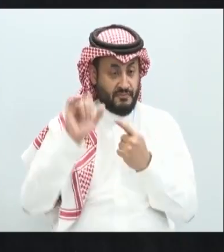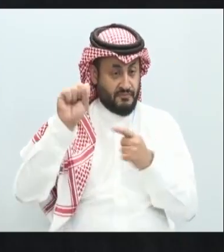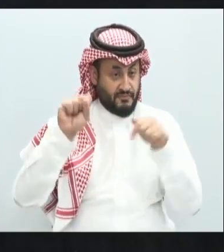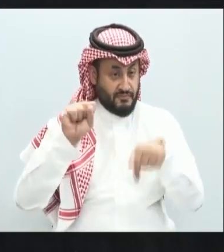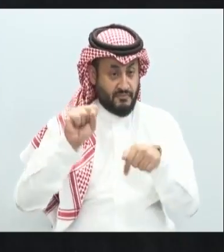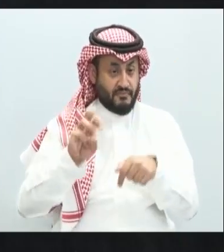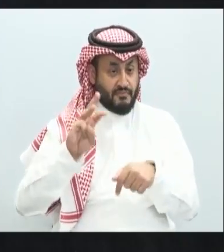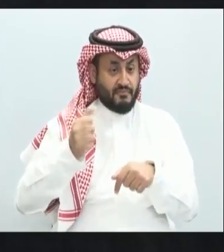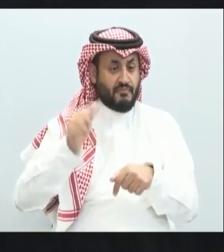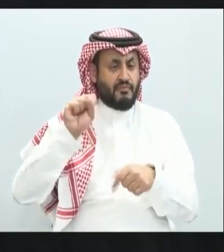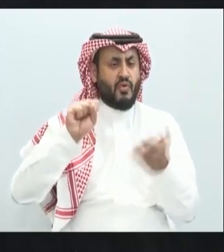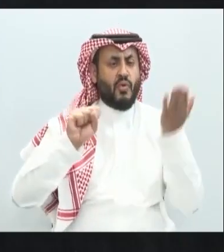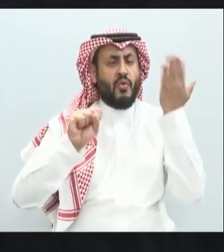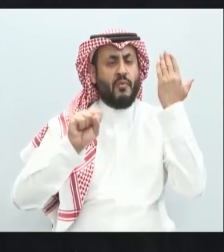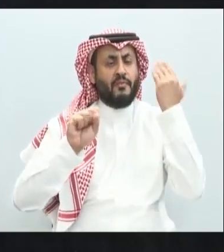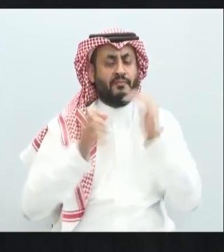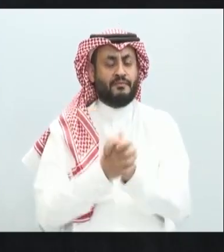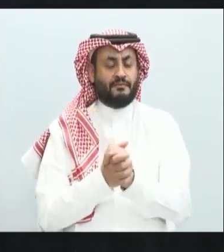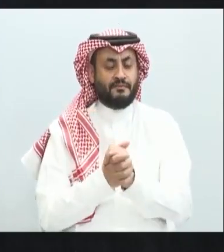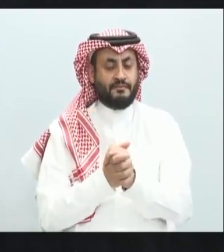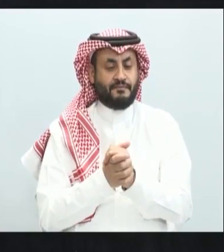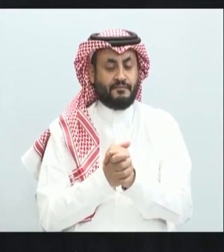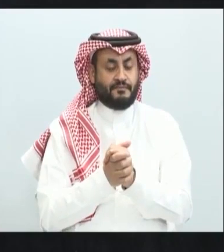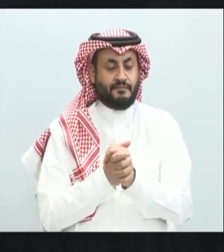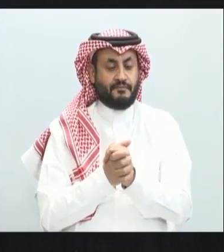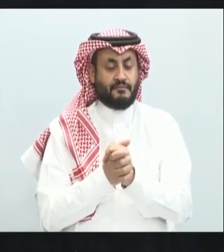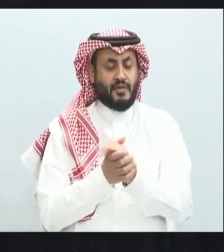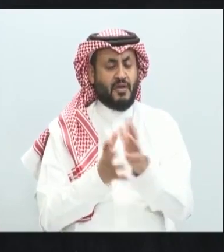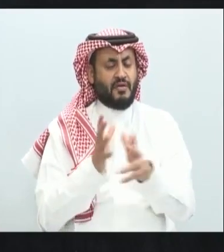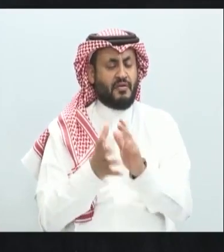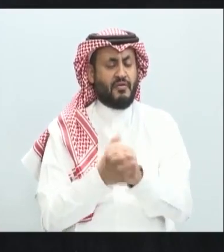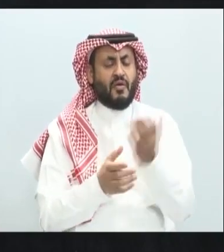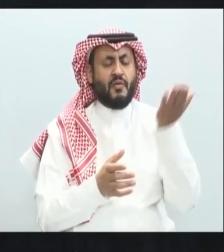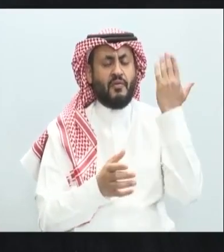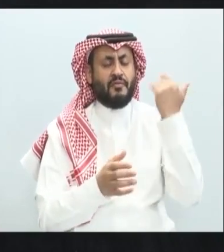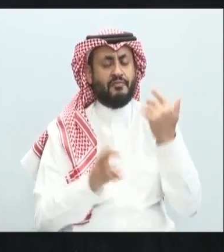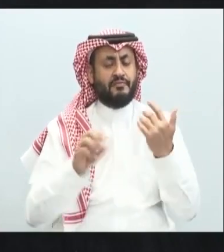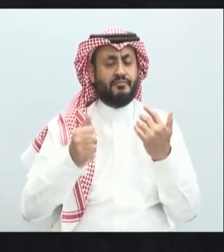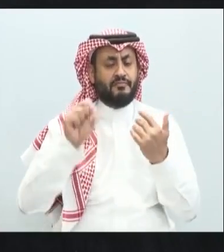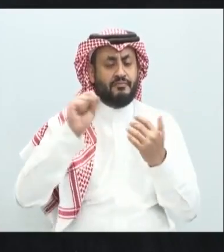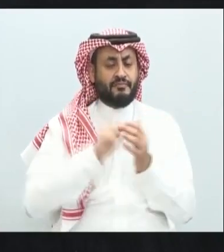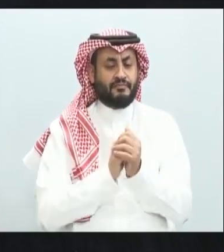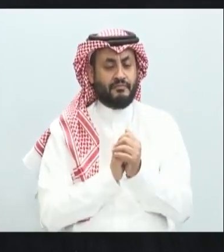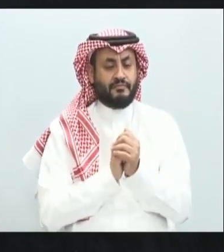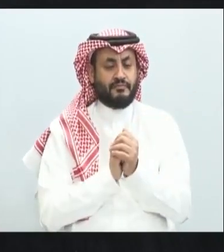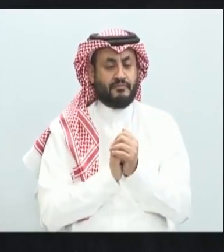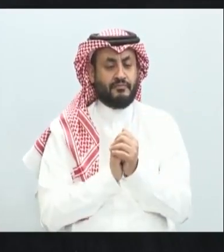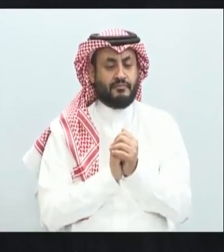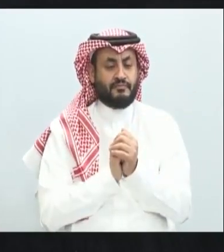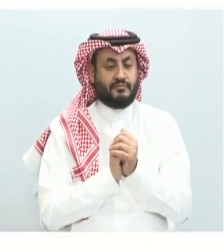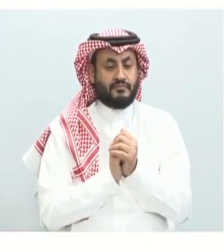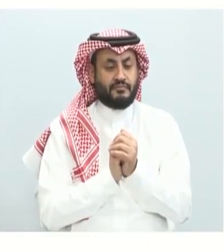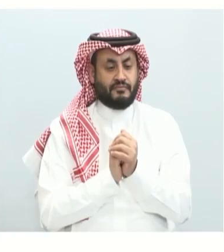the best of this sentence is there was, to talk about something that was in the